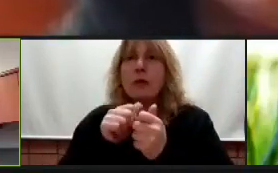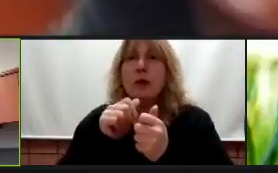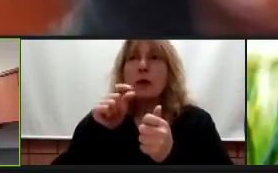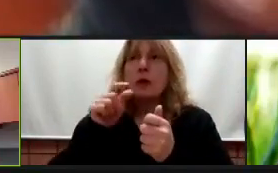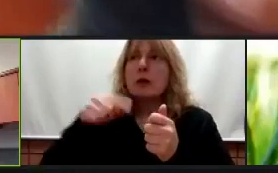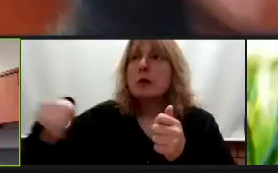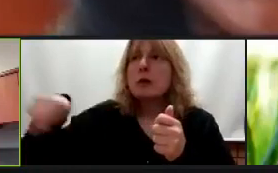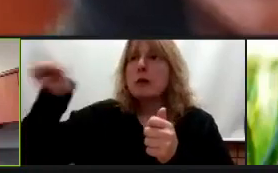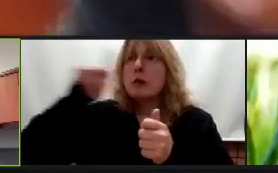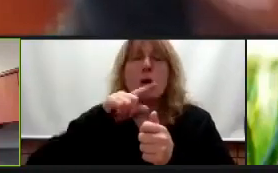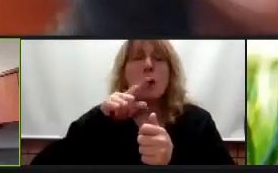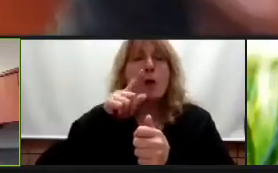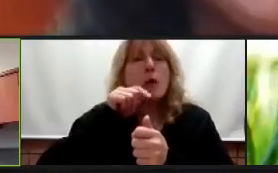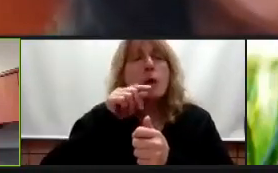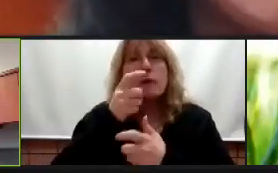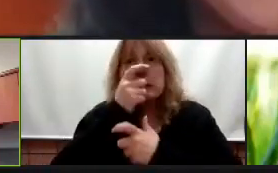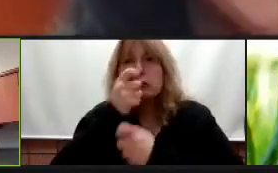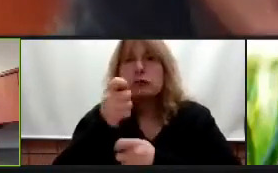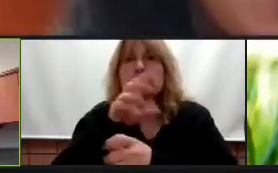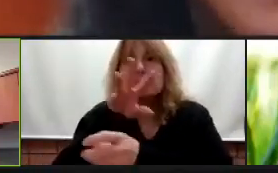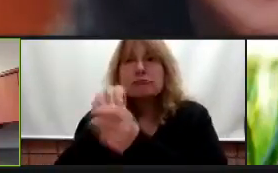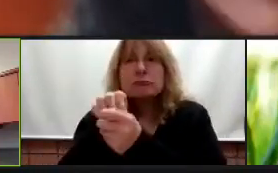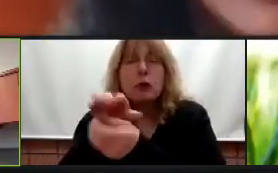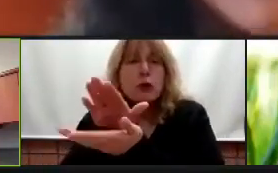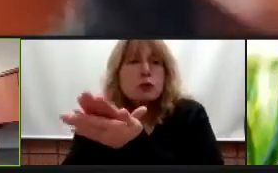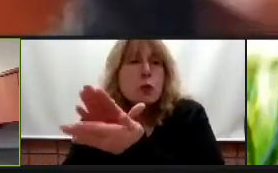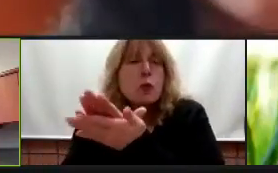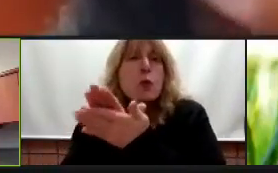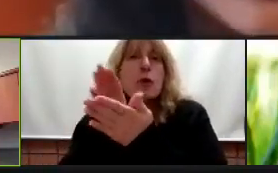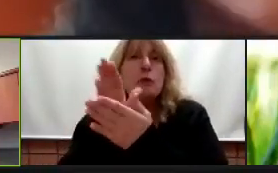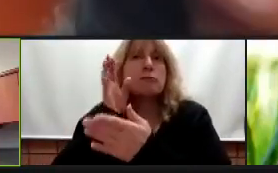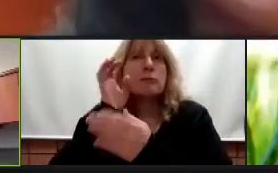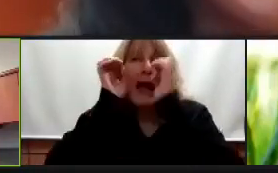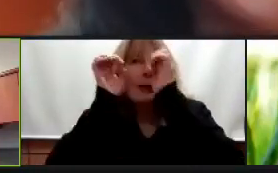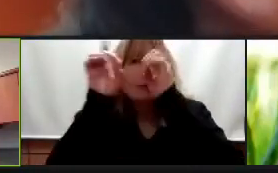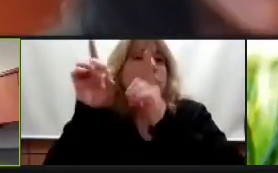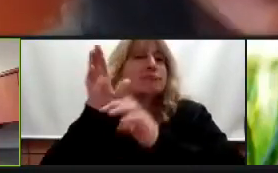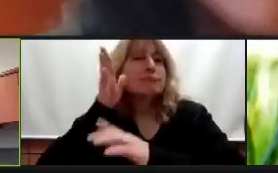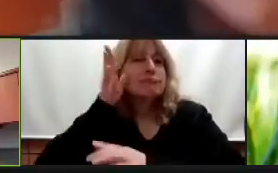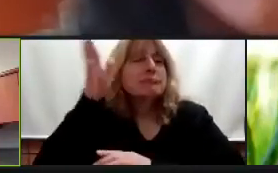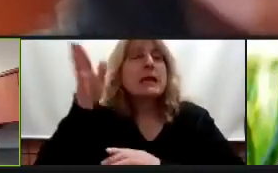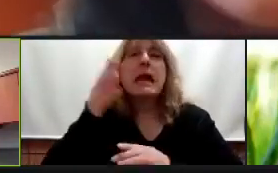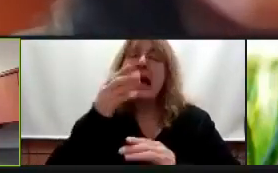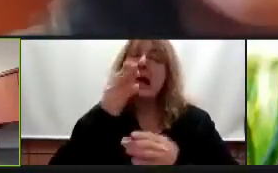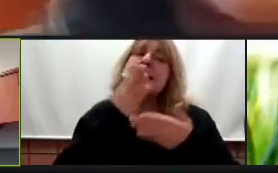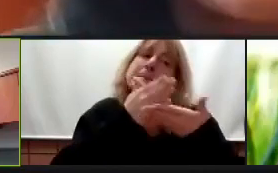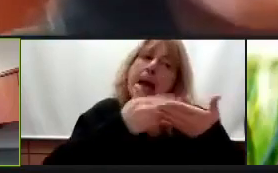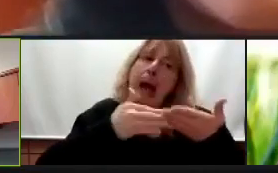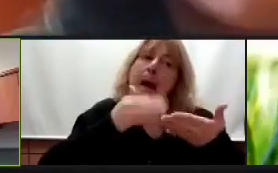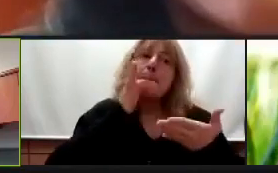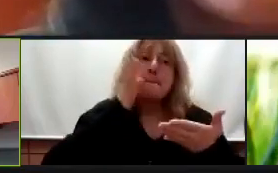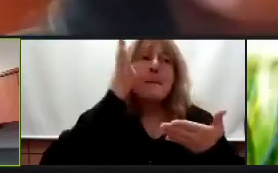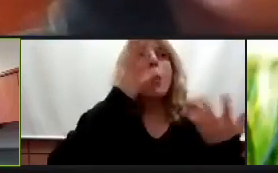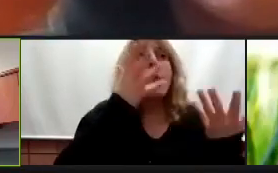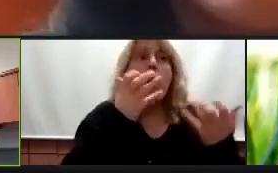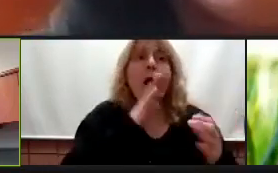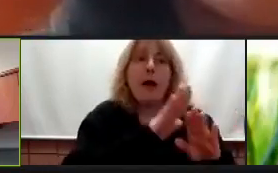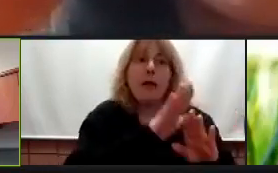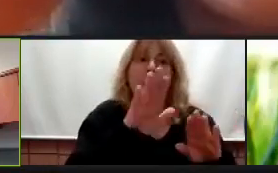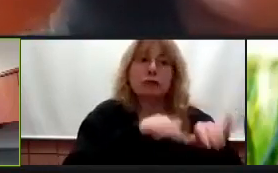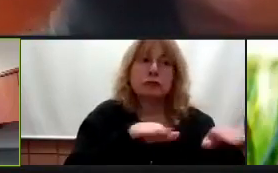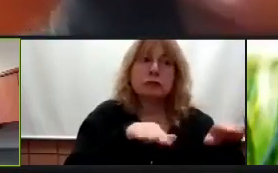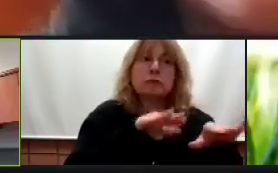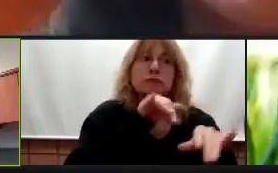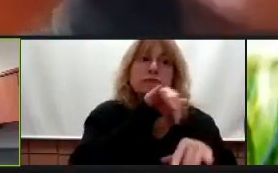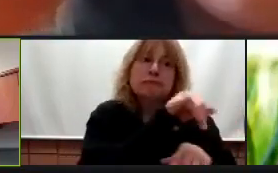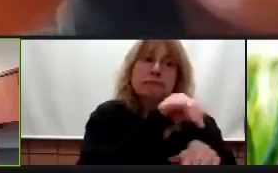parents that will want their children to be at home in some kind of a virtual platform. And so as we're thinking about it,